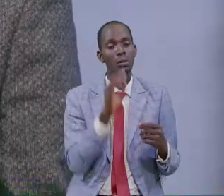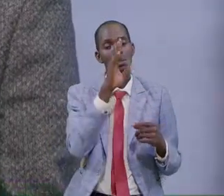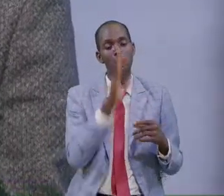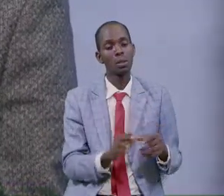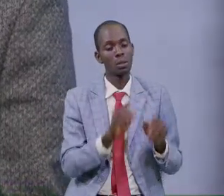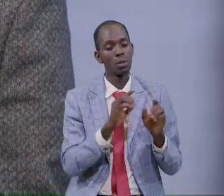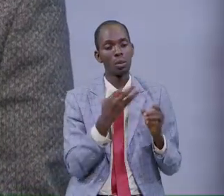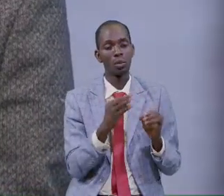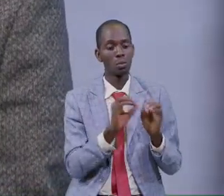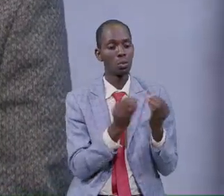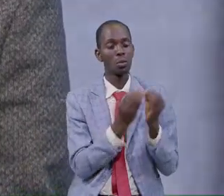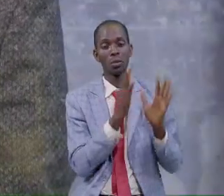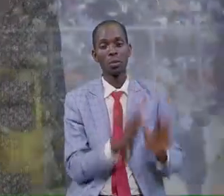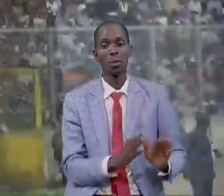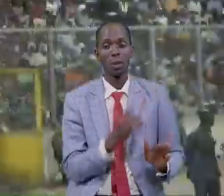Only the convener?